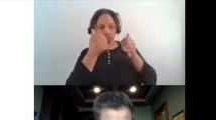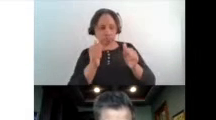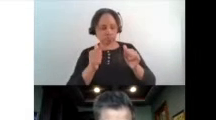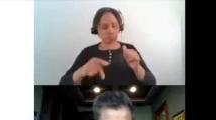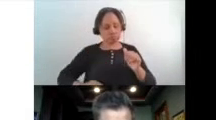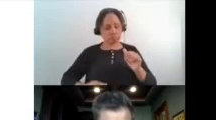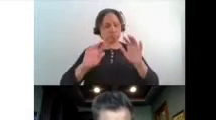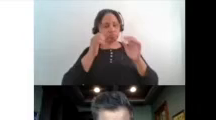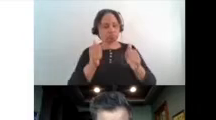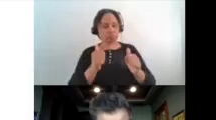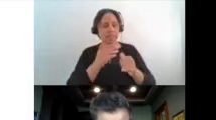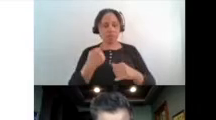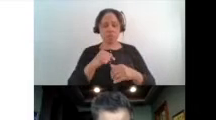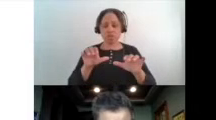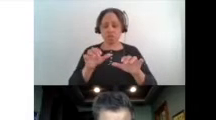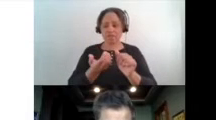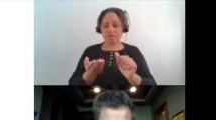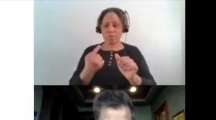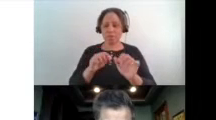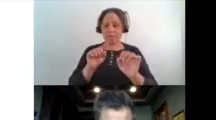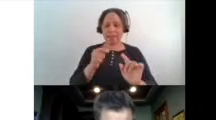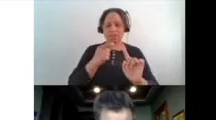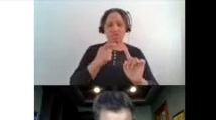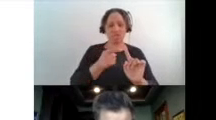in fact, their eye disease reverses to some extent, their